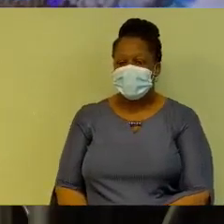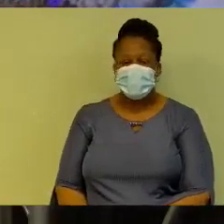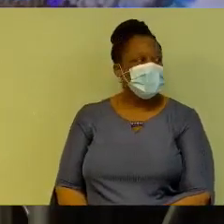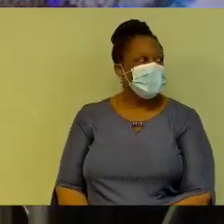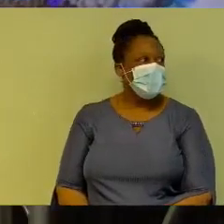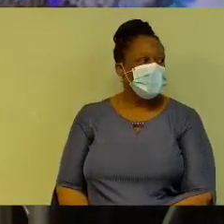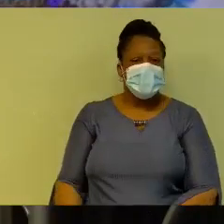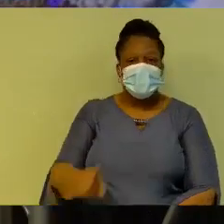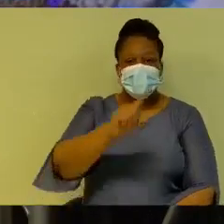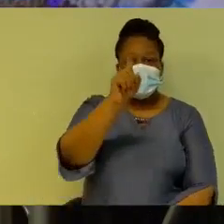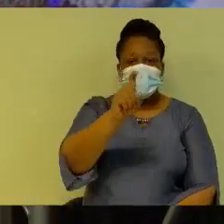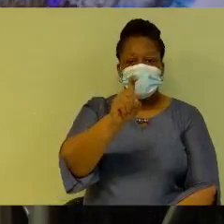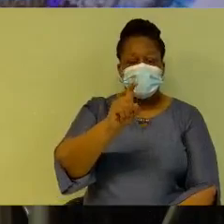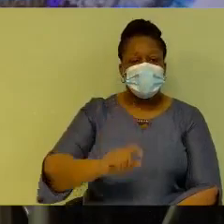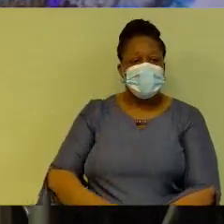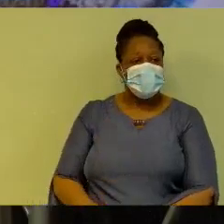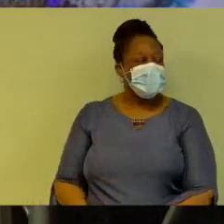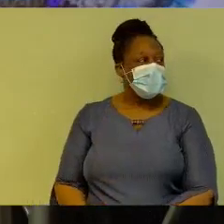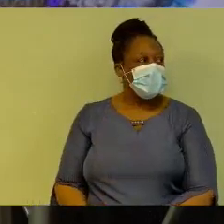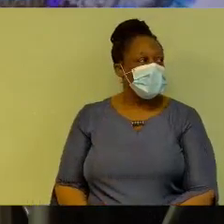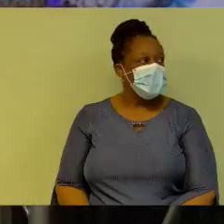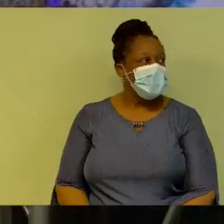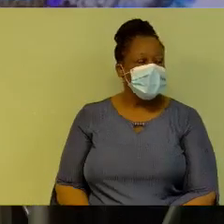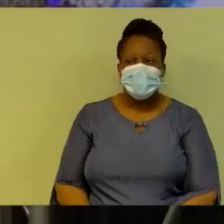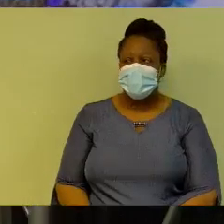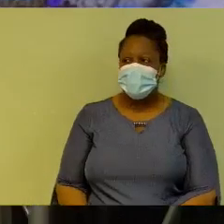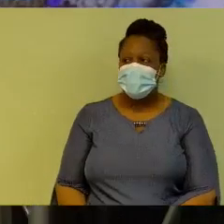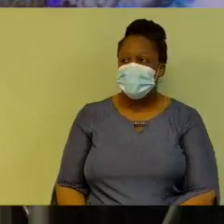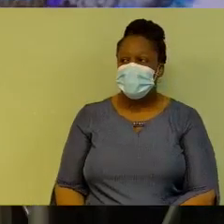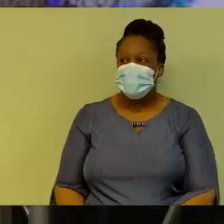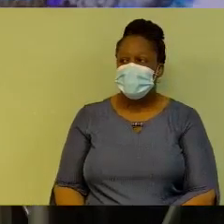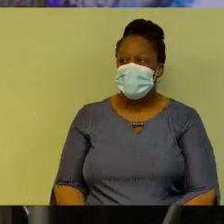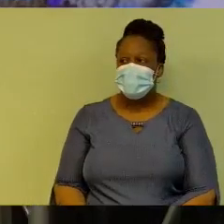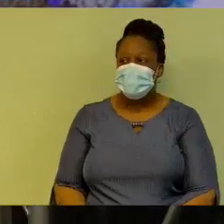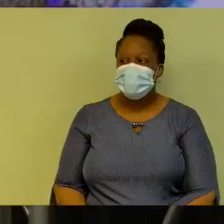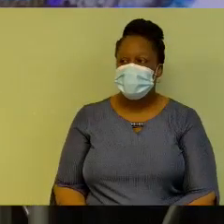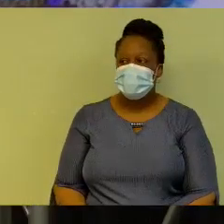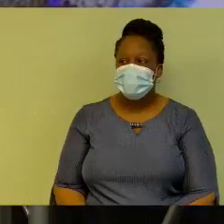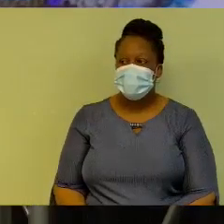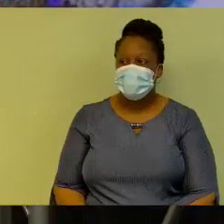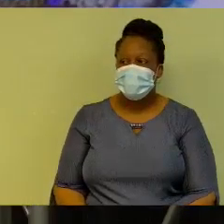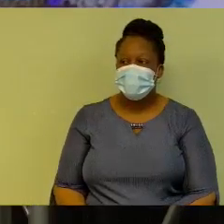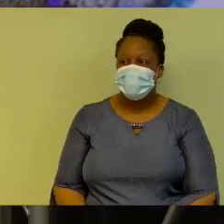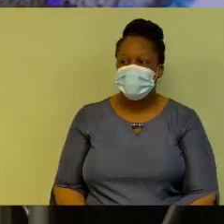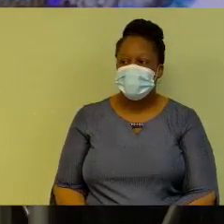This question is for Dr. Laws.